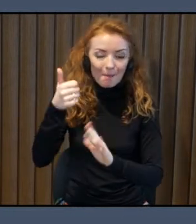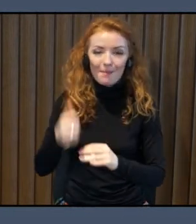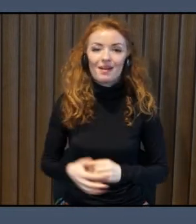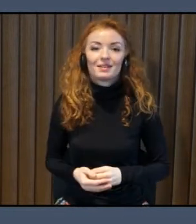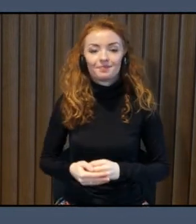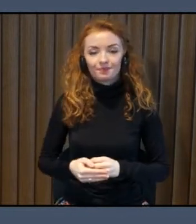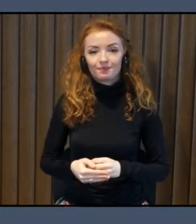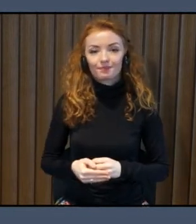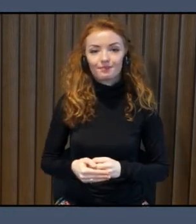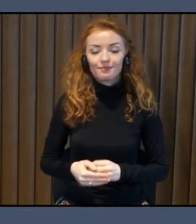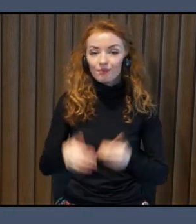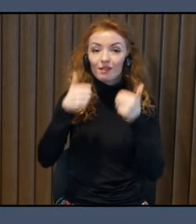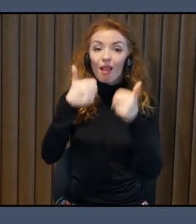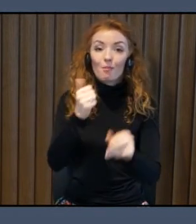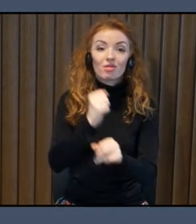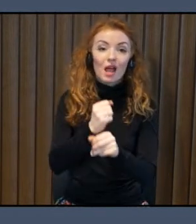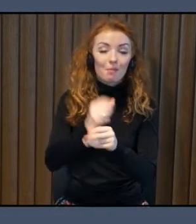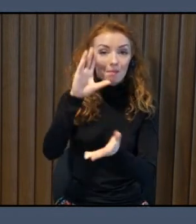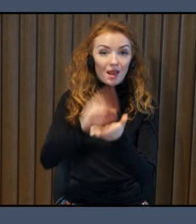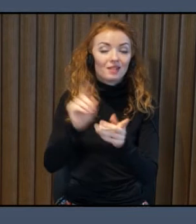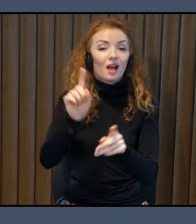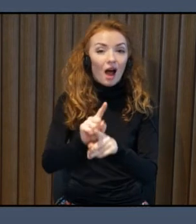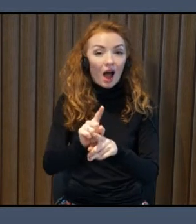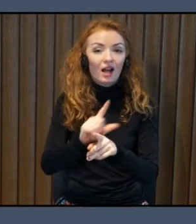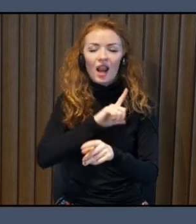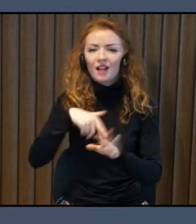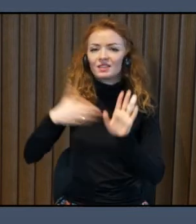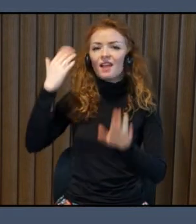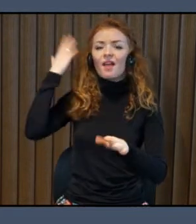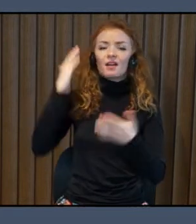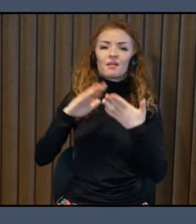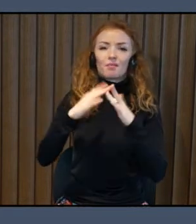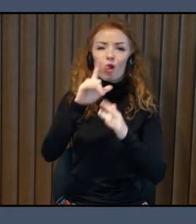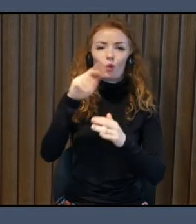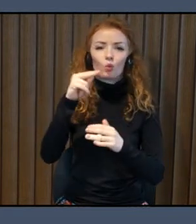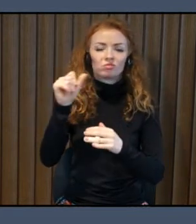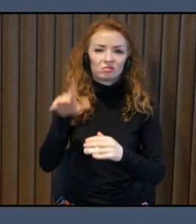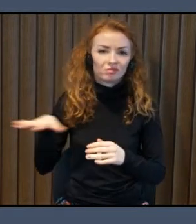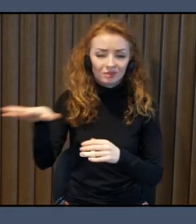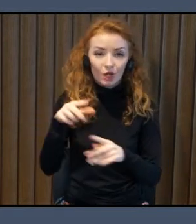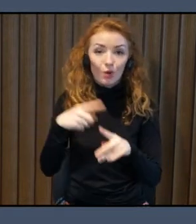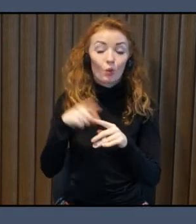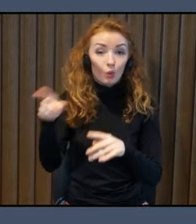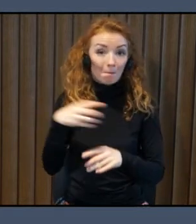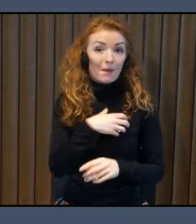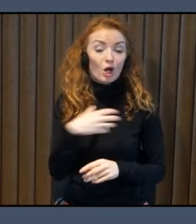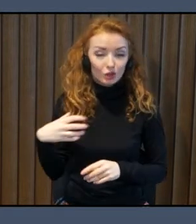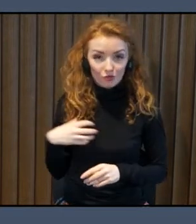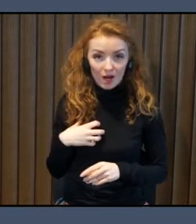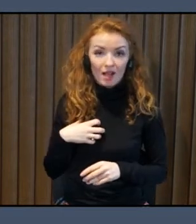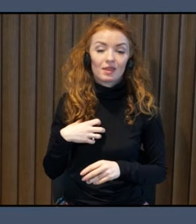one thing, like 2 rabbits are killed. And then we also want to